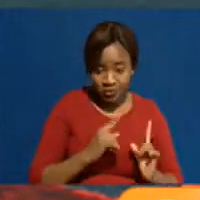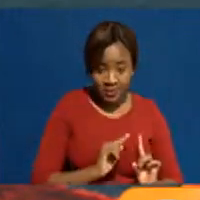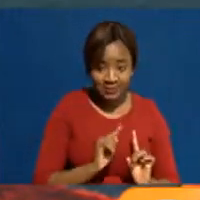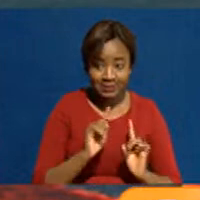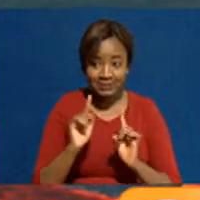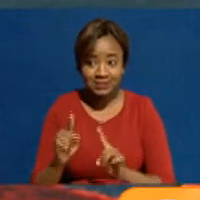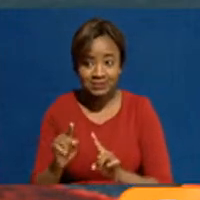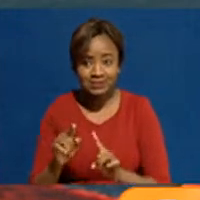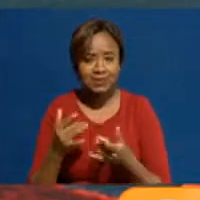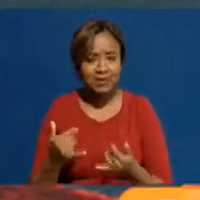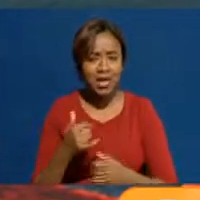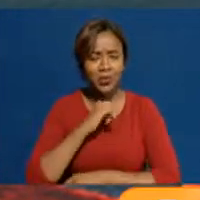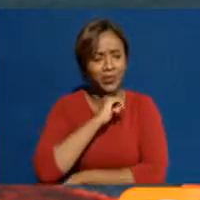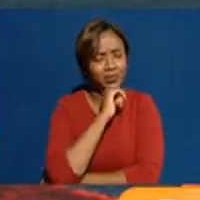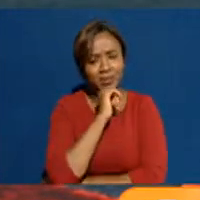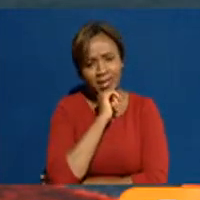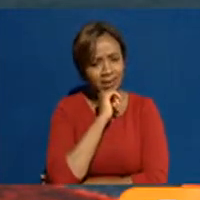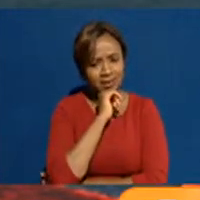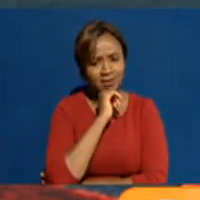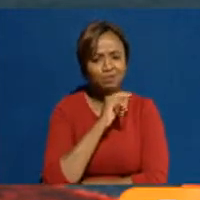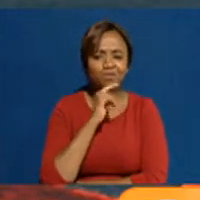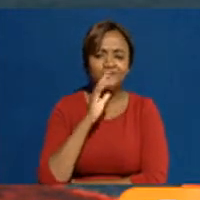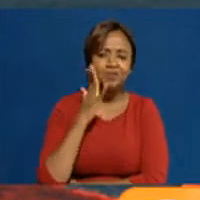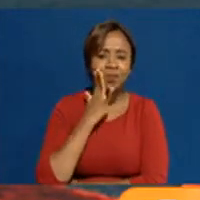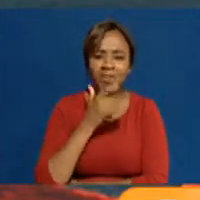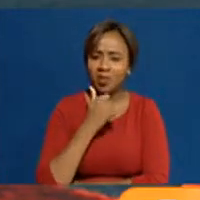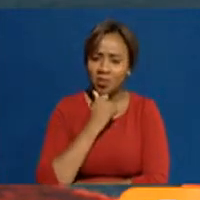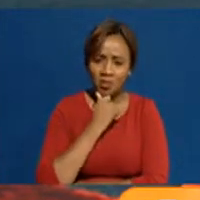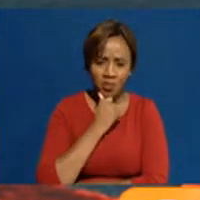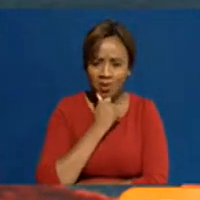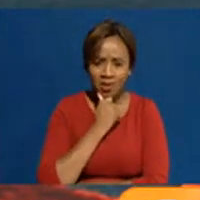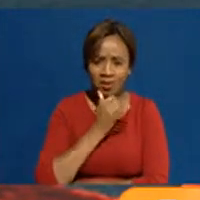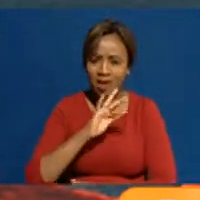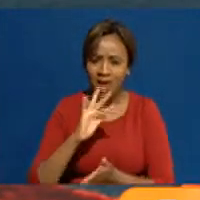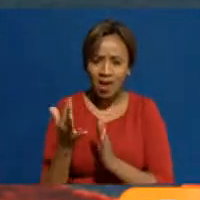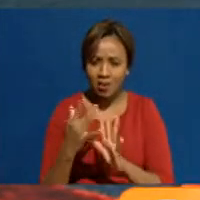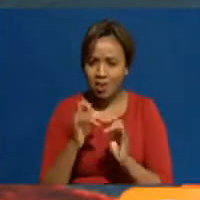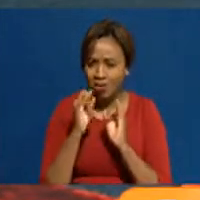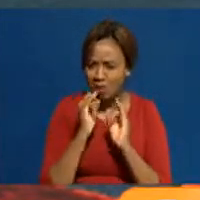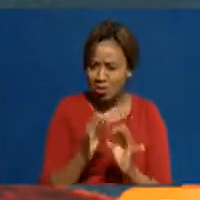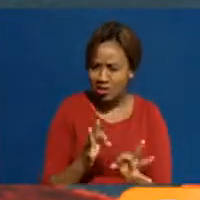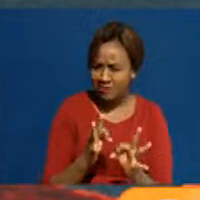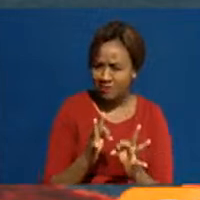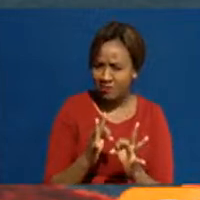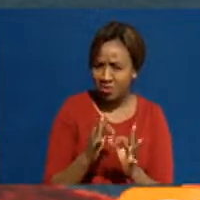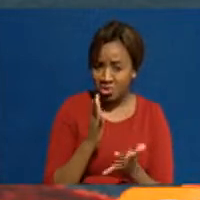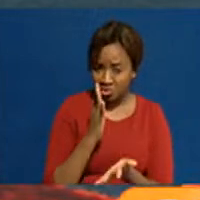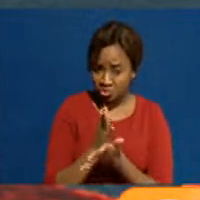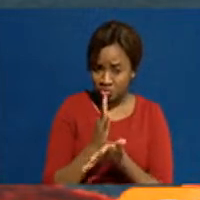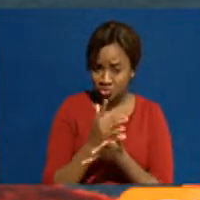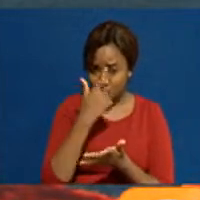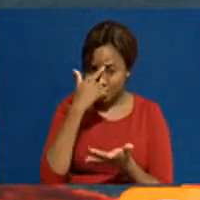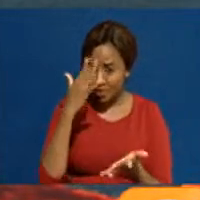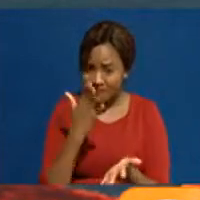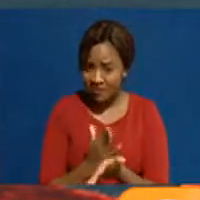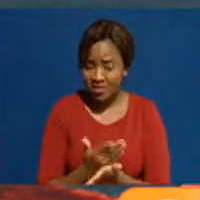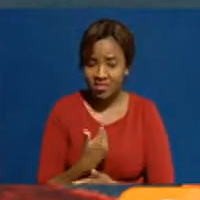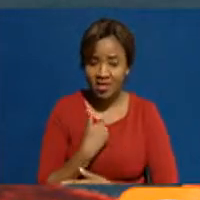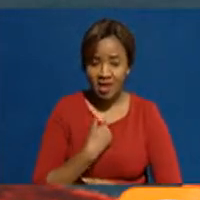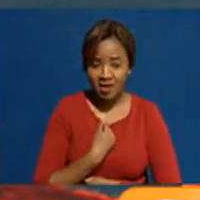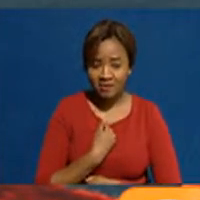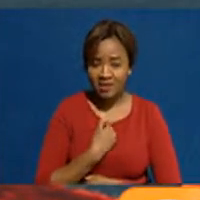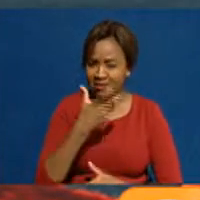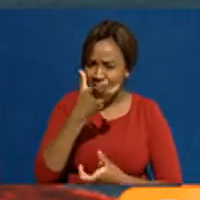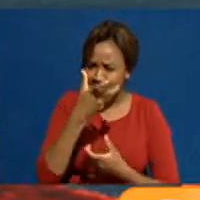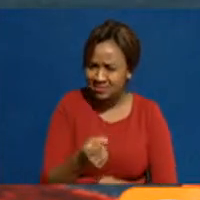raised questions from parents and students alike about whether they can have faith in the competency-based